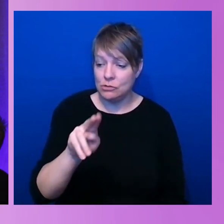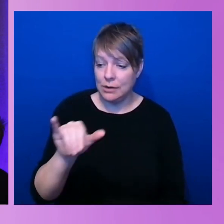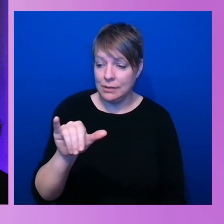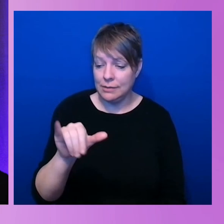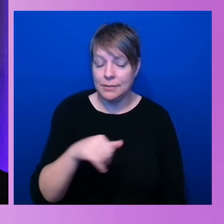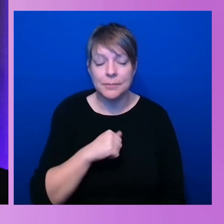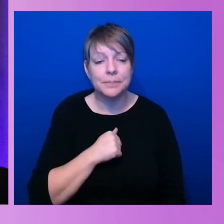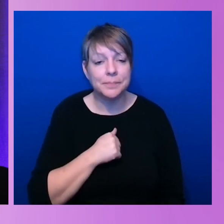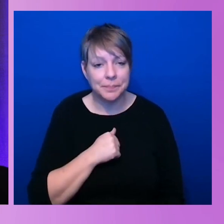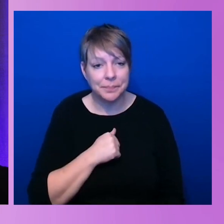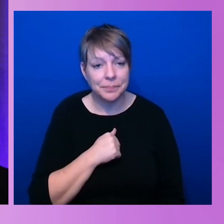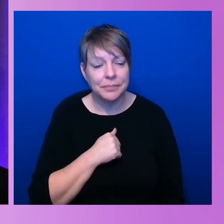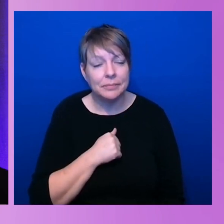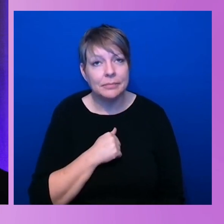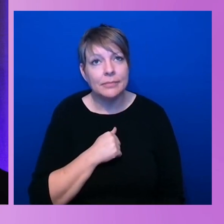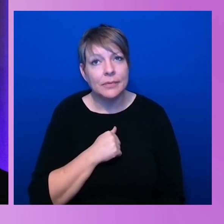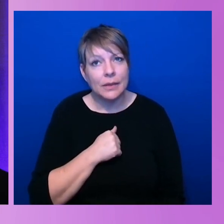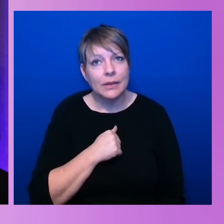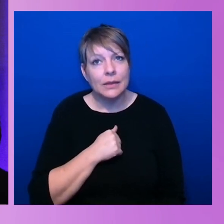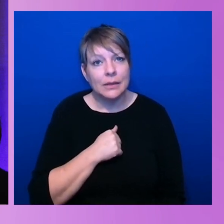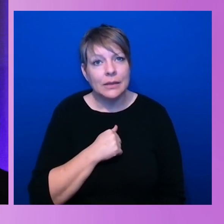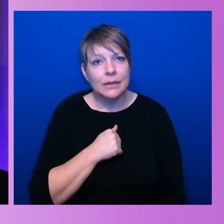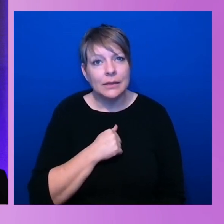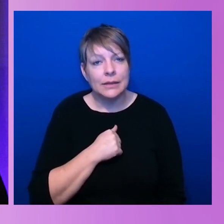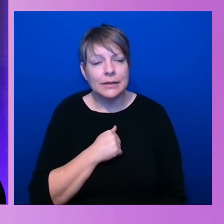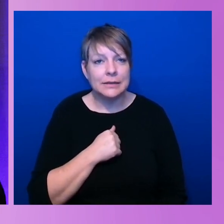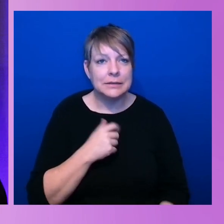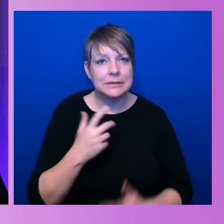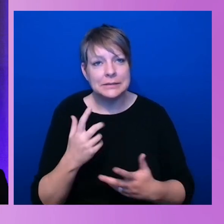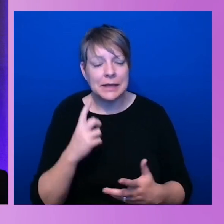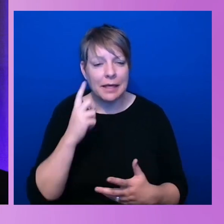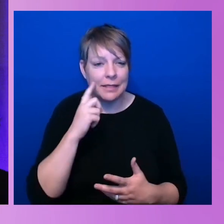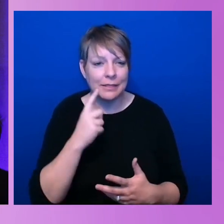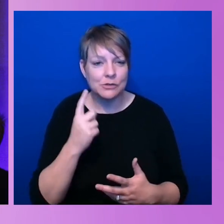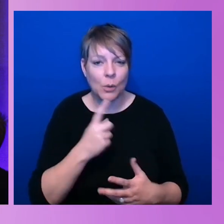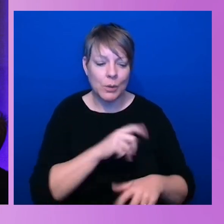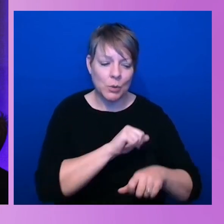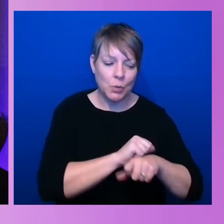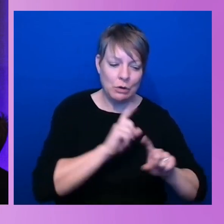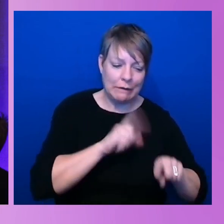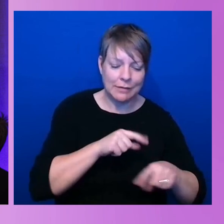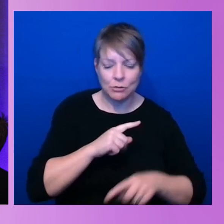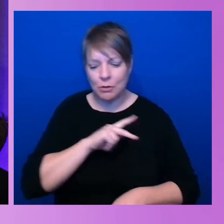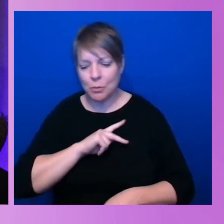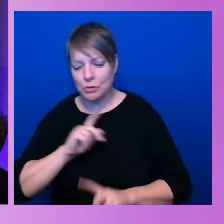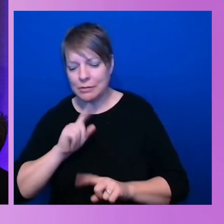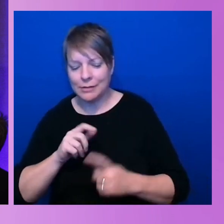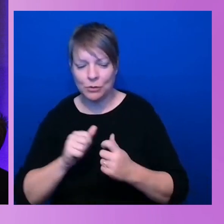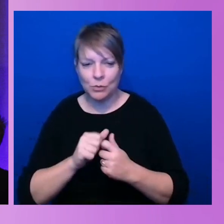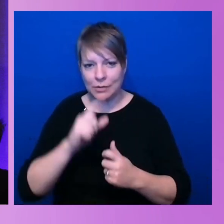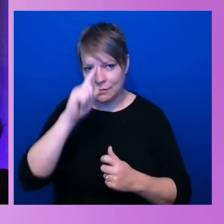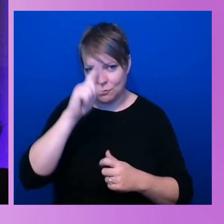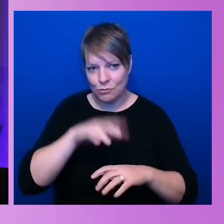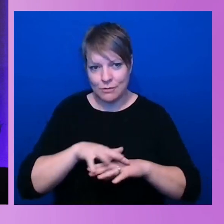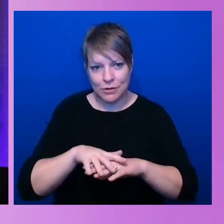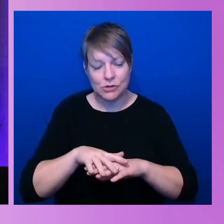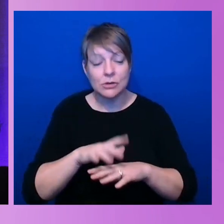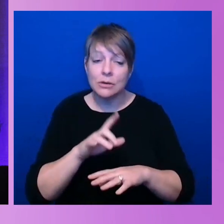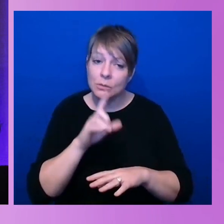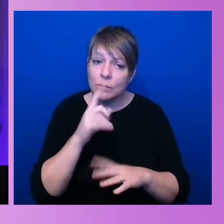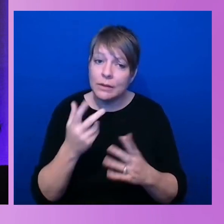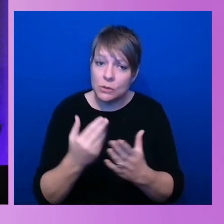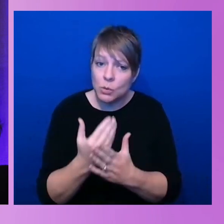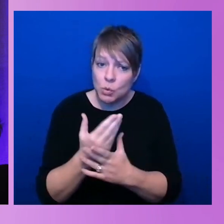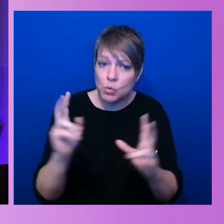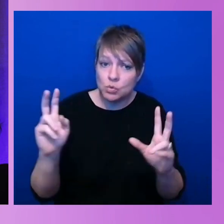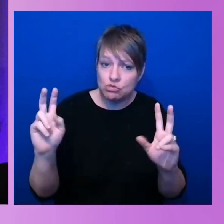So I think there's always a work answer here, and there's a personal answer when it comes to neurodiversity, which is a relatively new term.